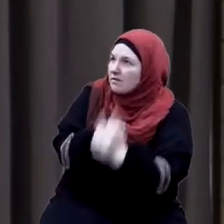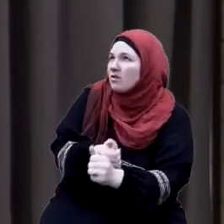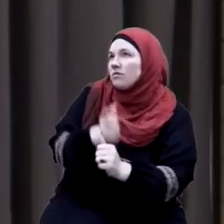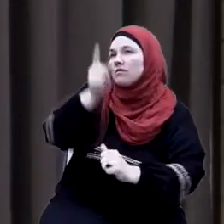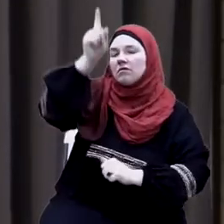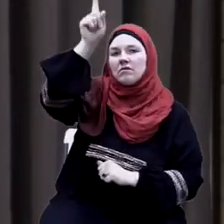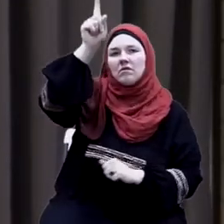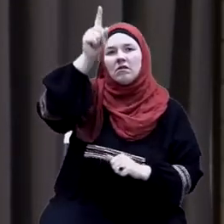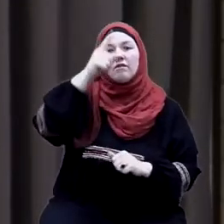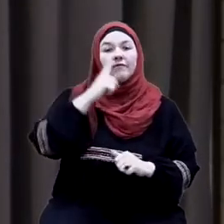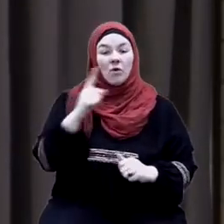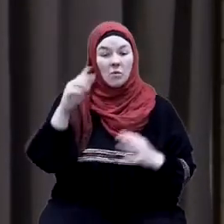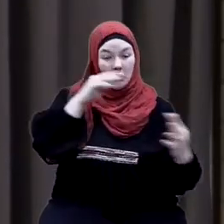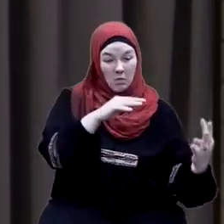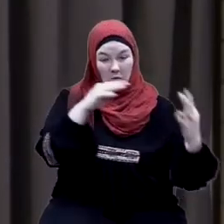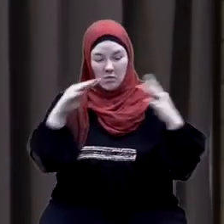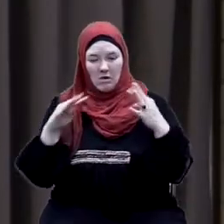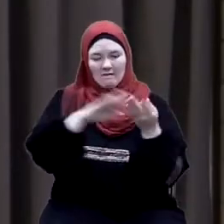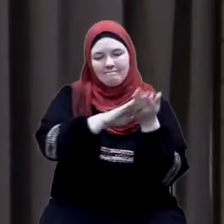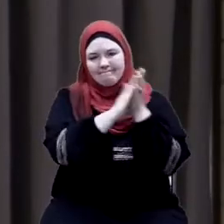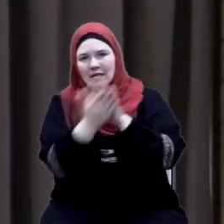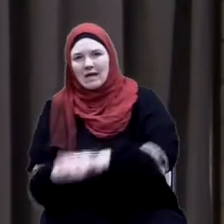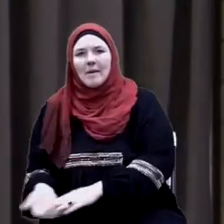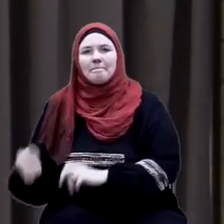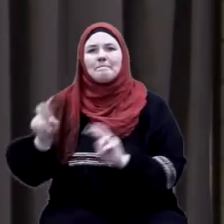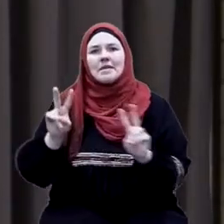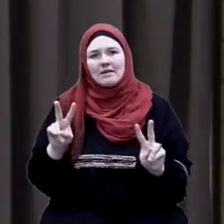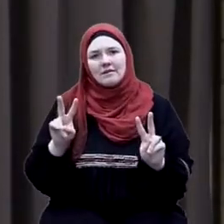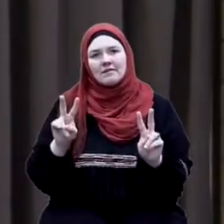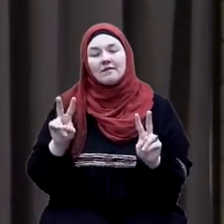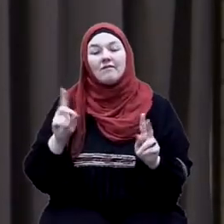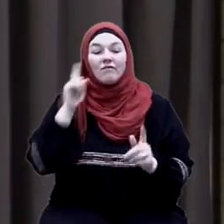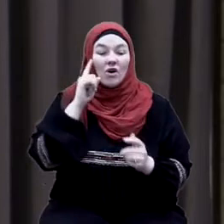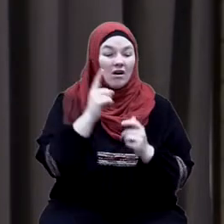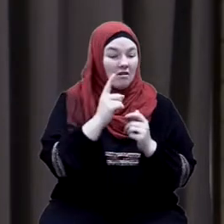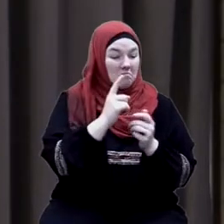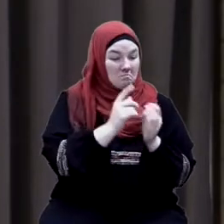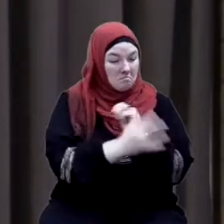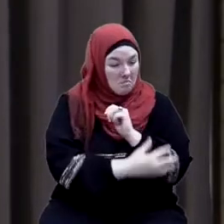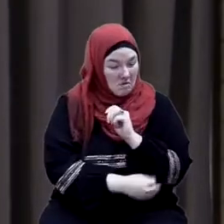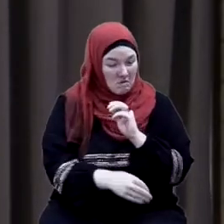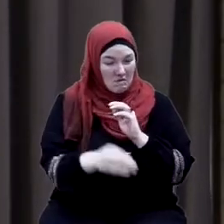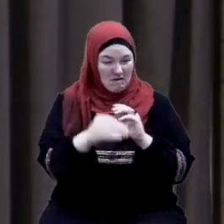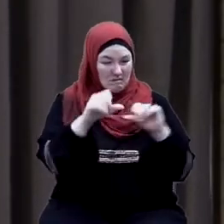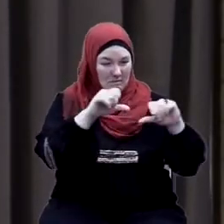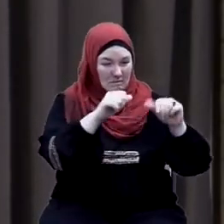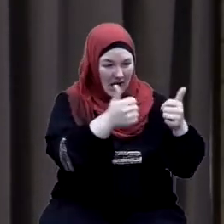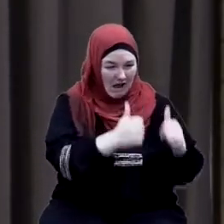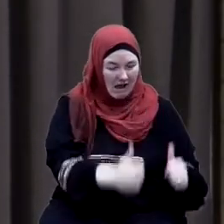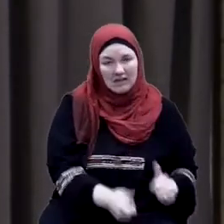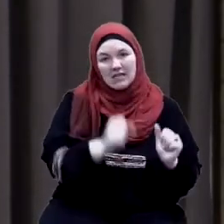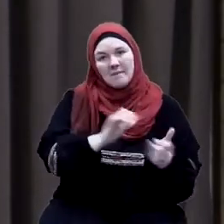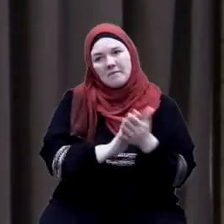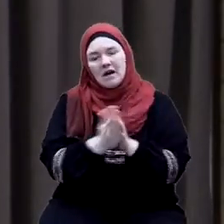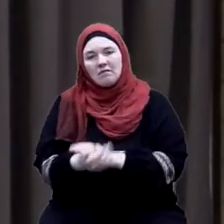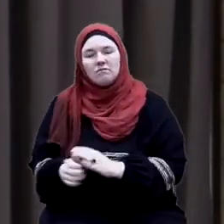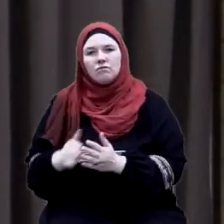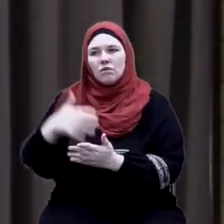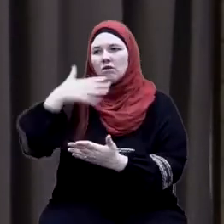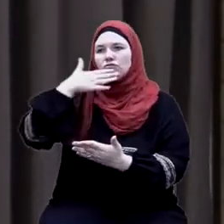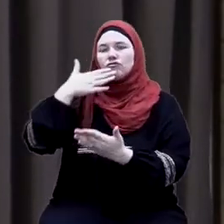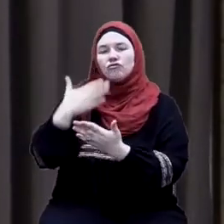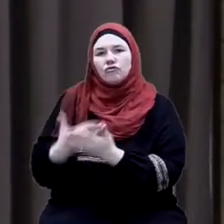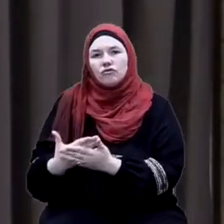fighting and wars to peace and prosperity, from discord of ethnic cleansing and